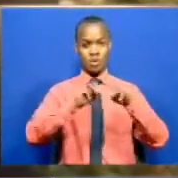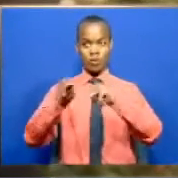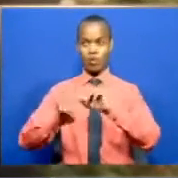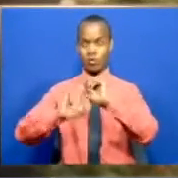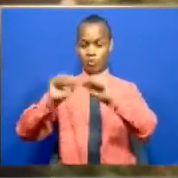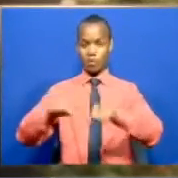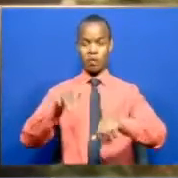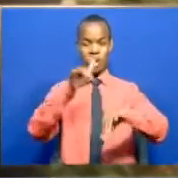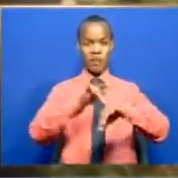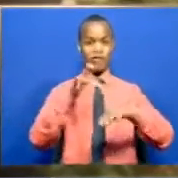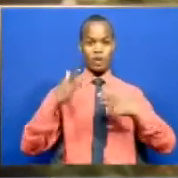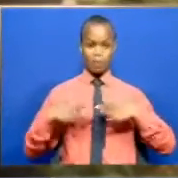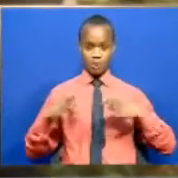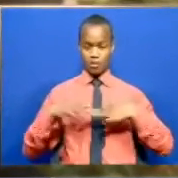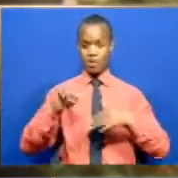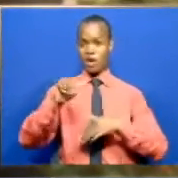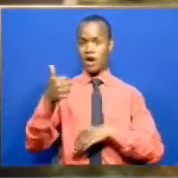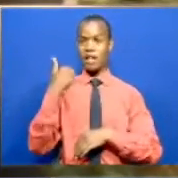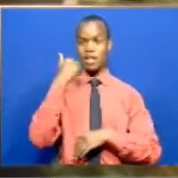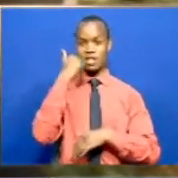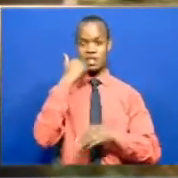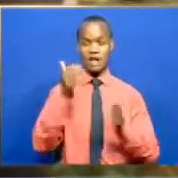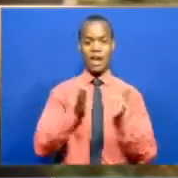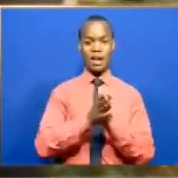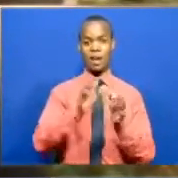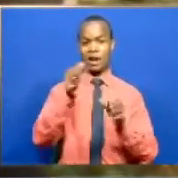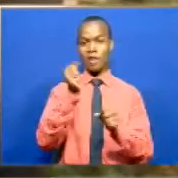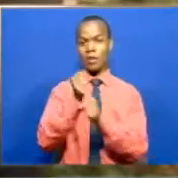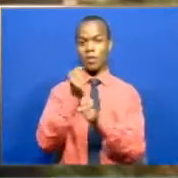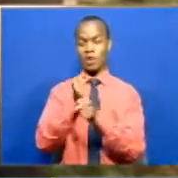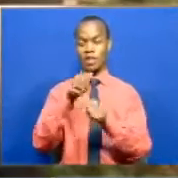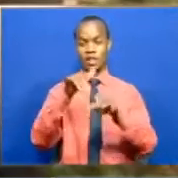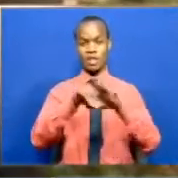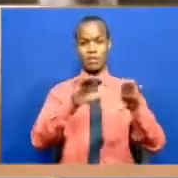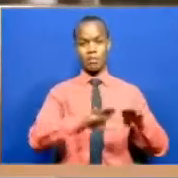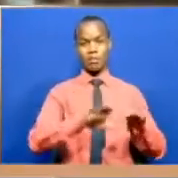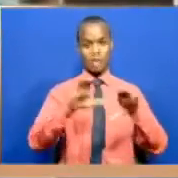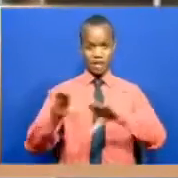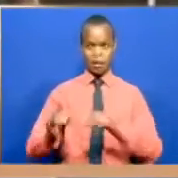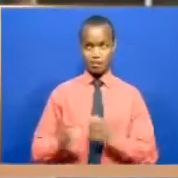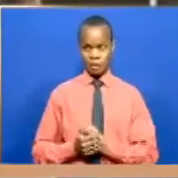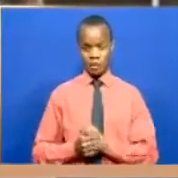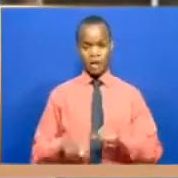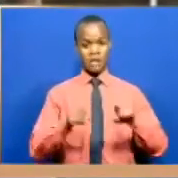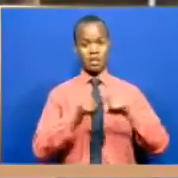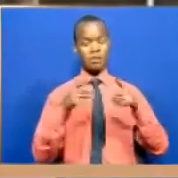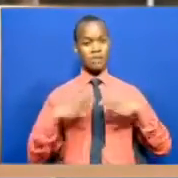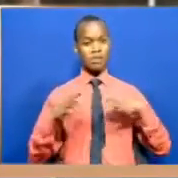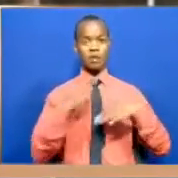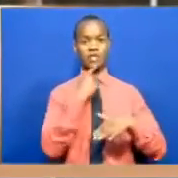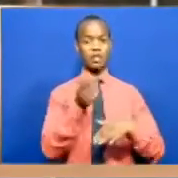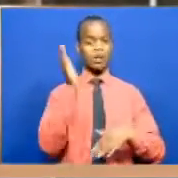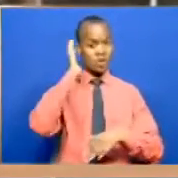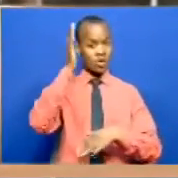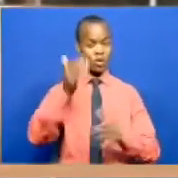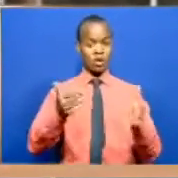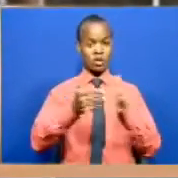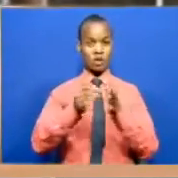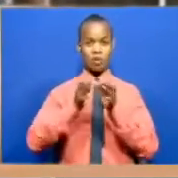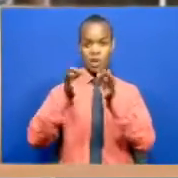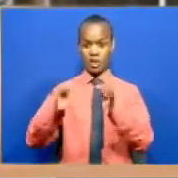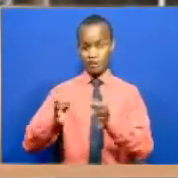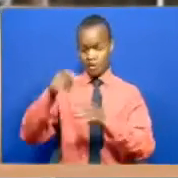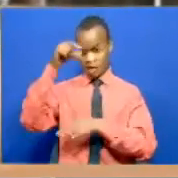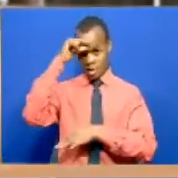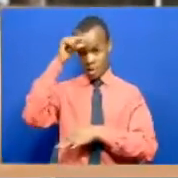endanger other patients and those operating in adjacent markets. They are threatening to stop the transfers if the county